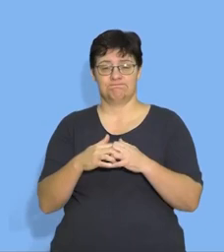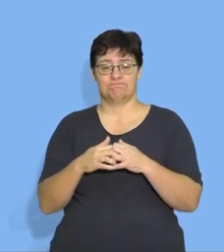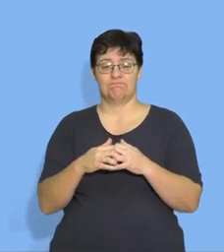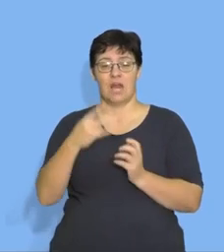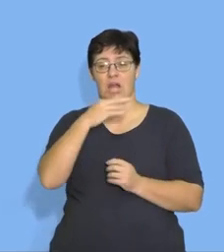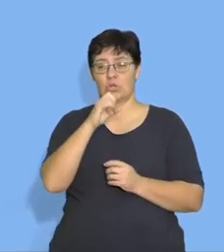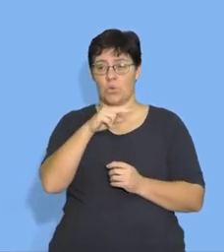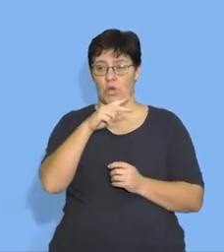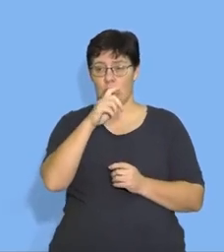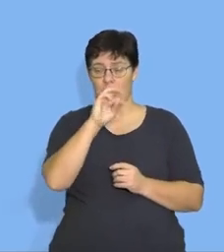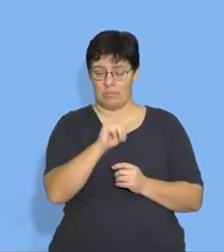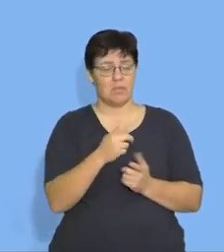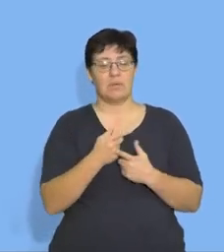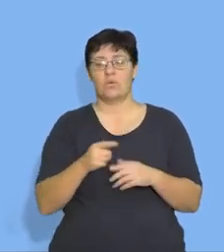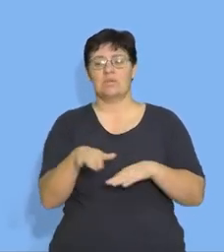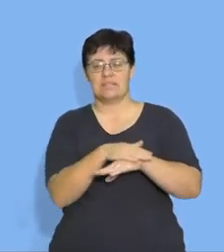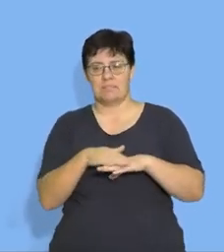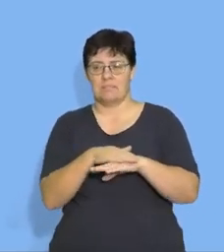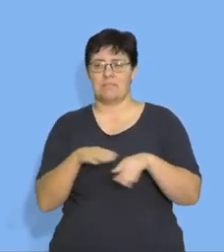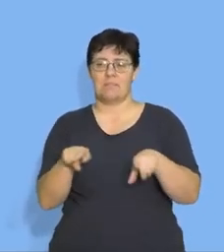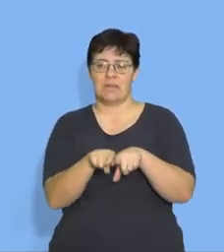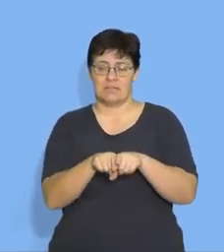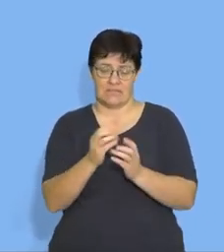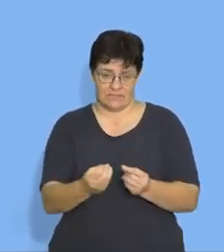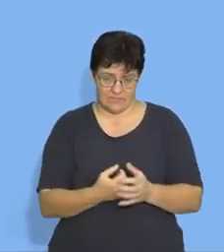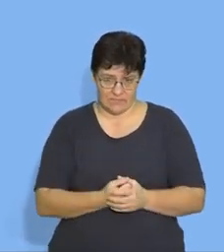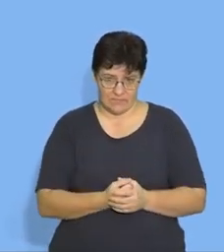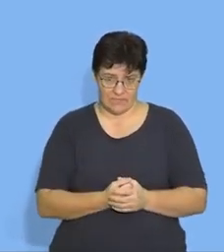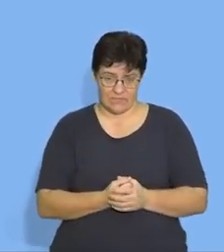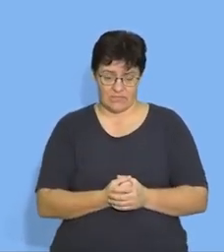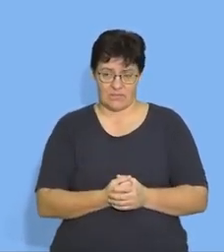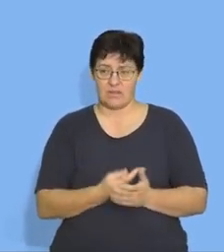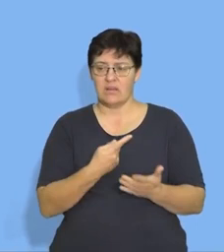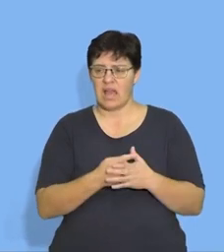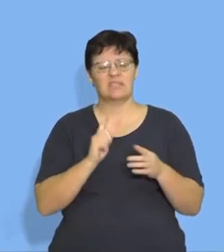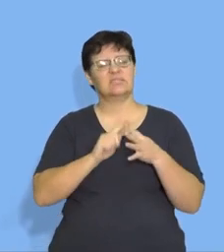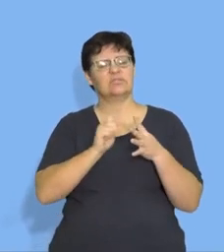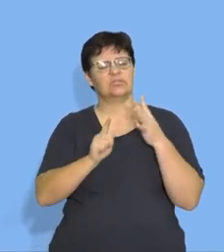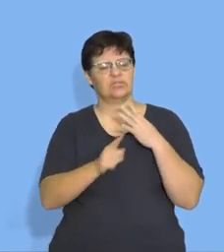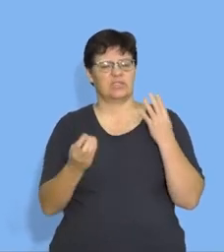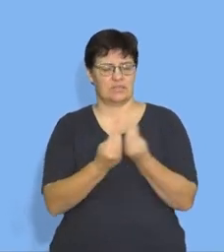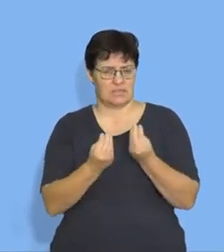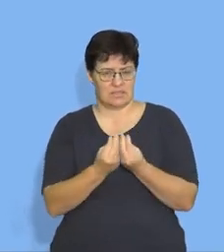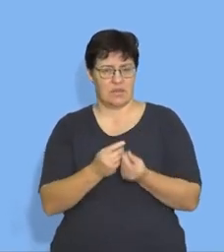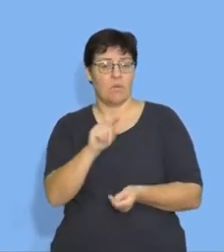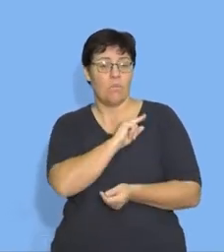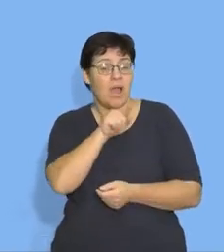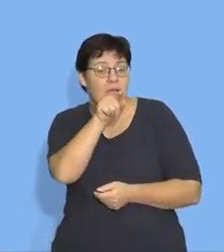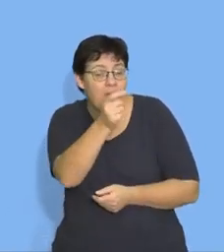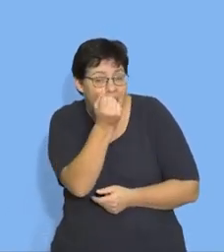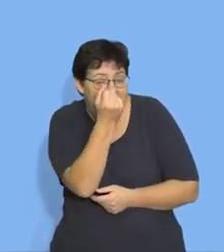they are also basic, okay? So we can talk about different substances. Hence, there's a need to understand the